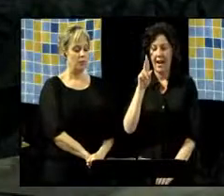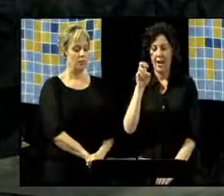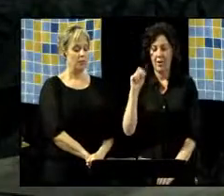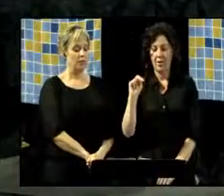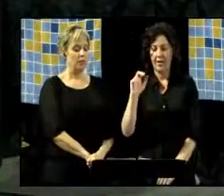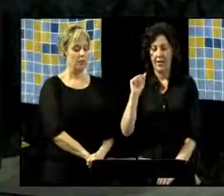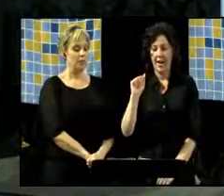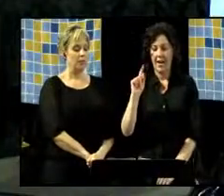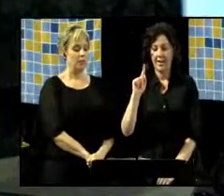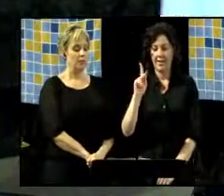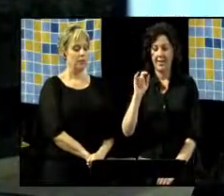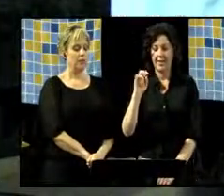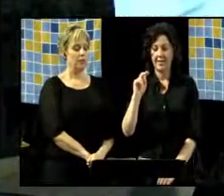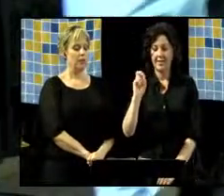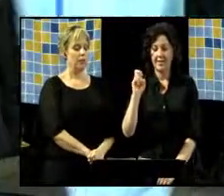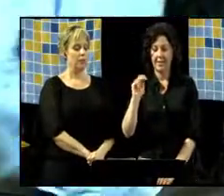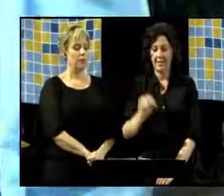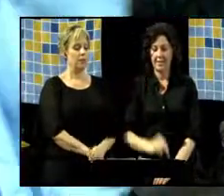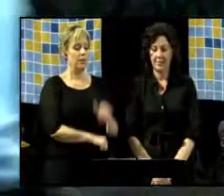Aaron Christopher Atkinson,